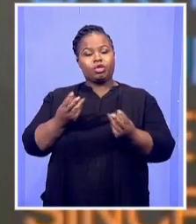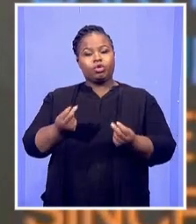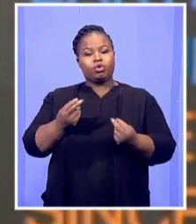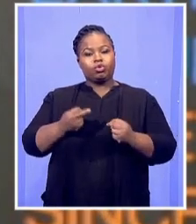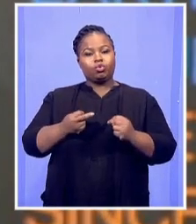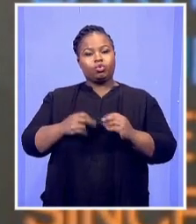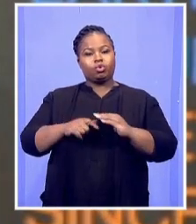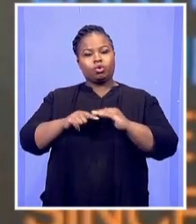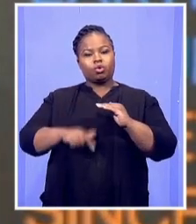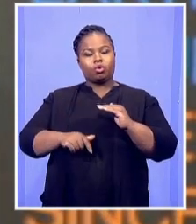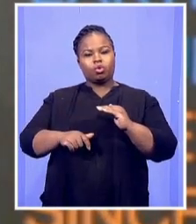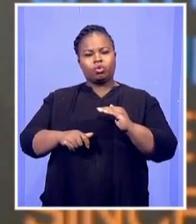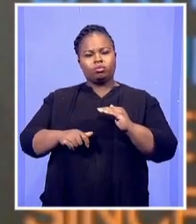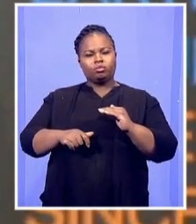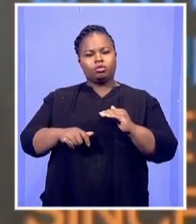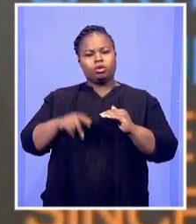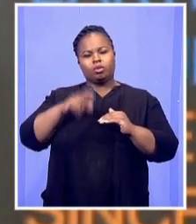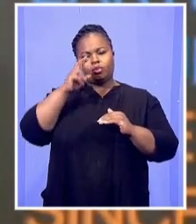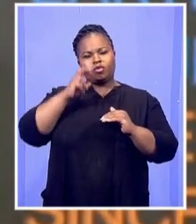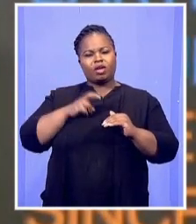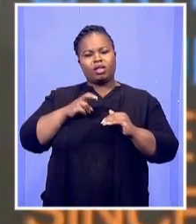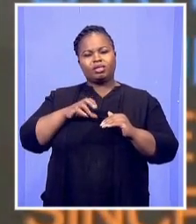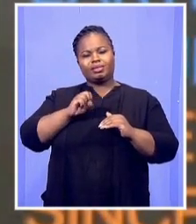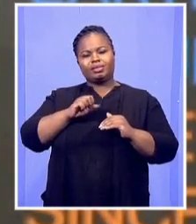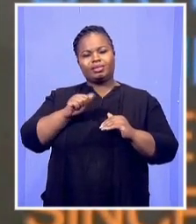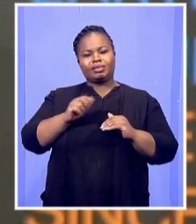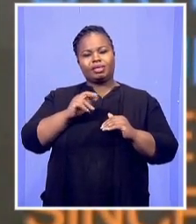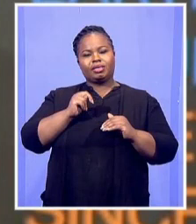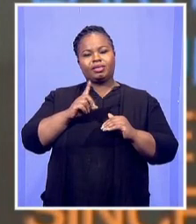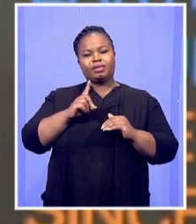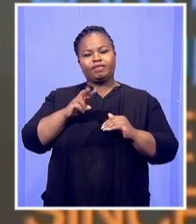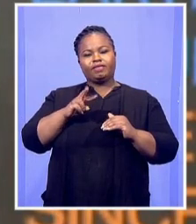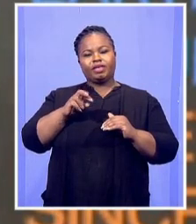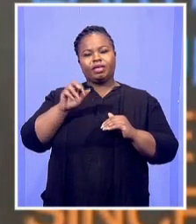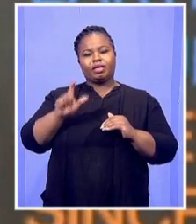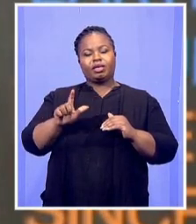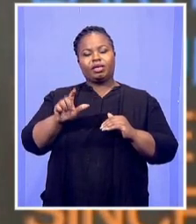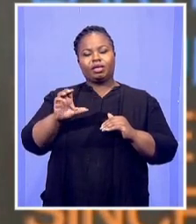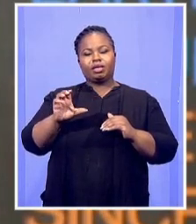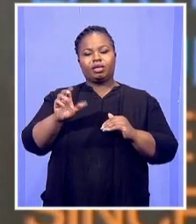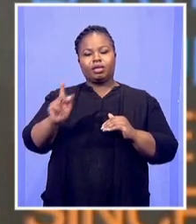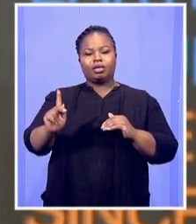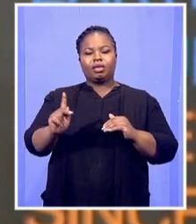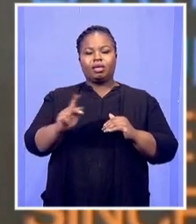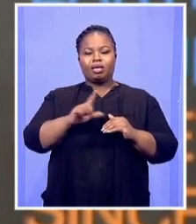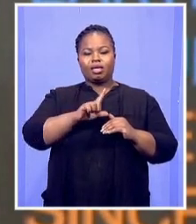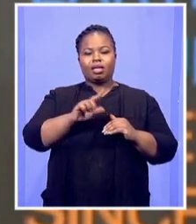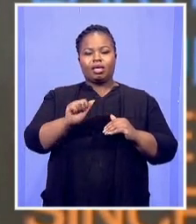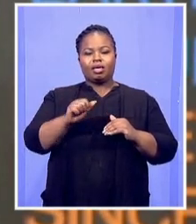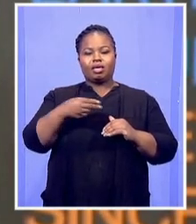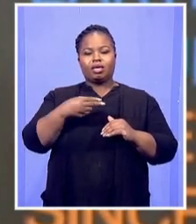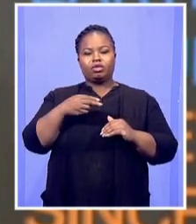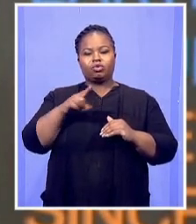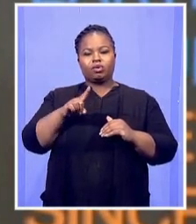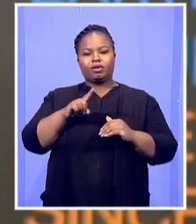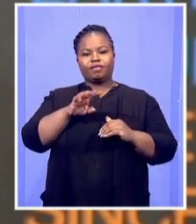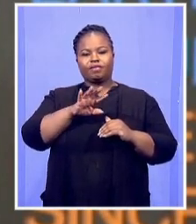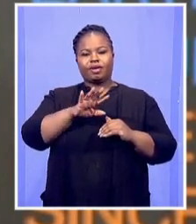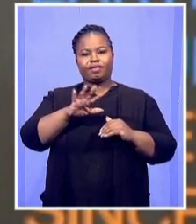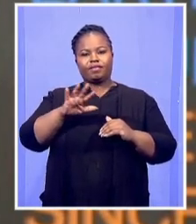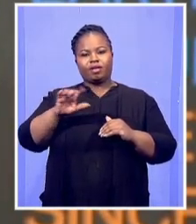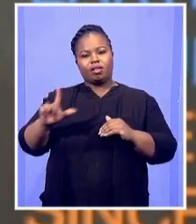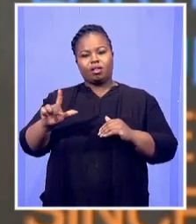low-profile loader, the Sandvik LH115L. I was very pleased to hear that